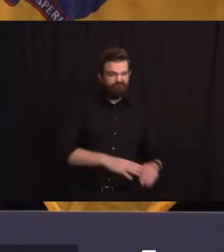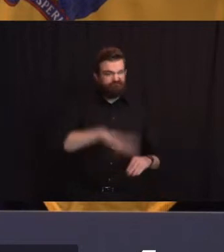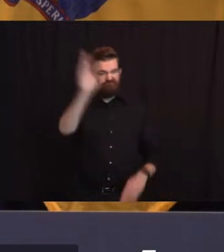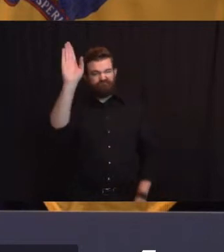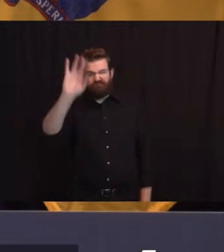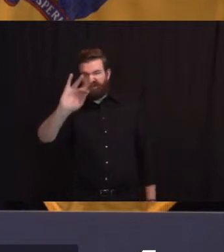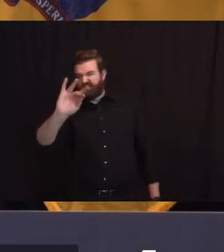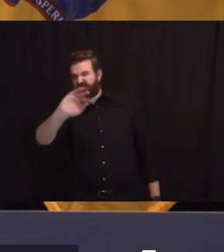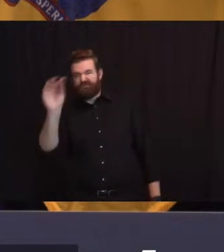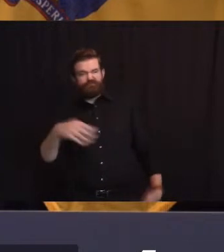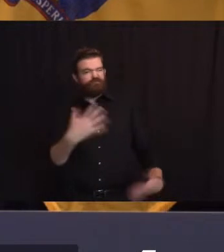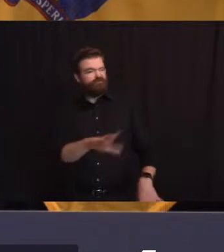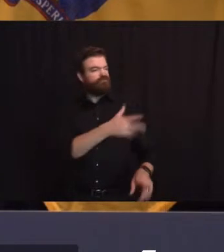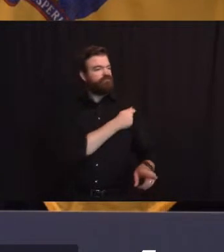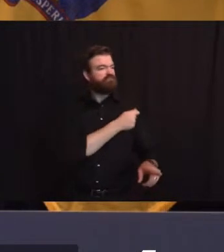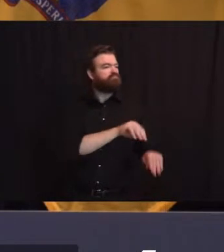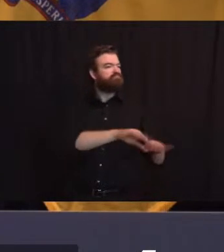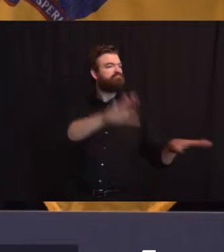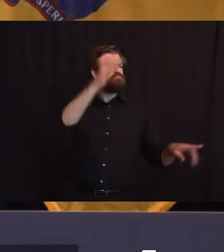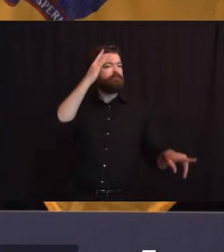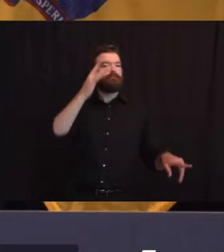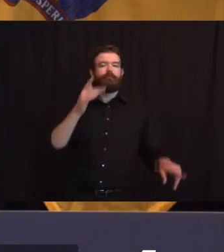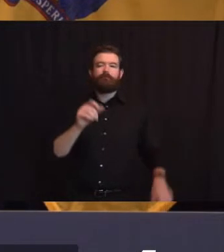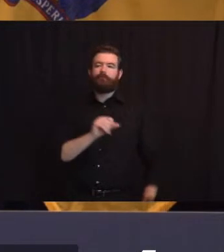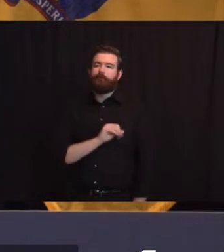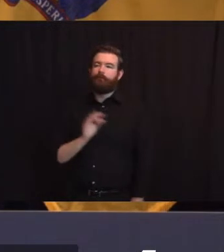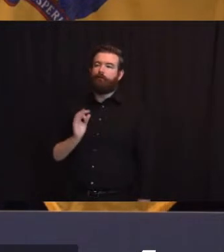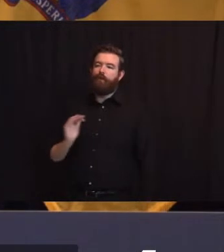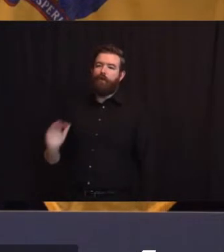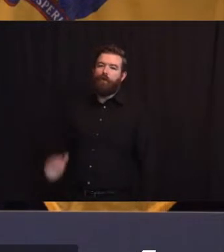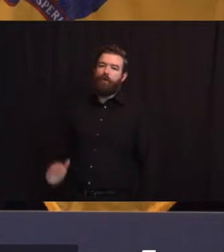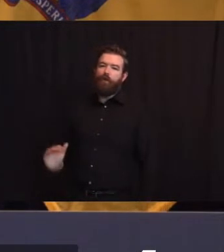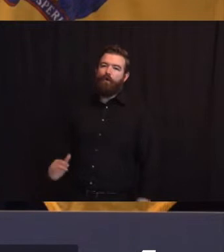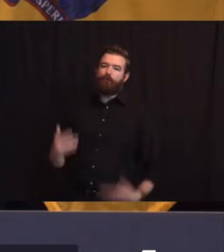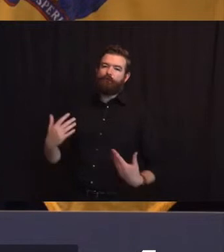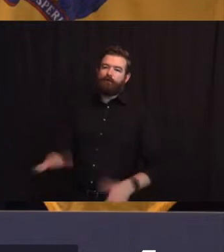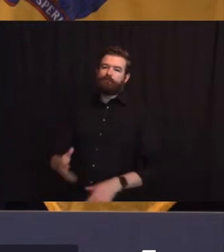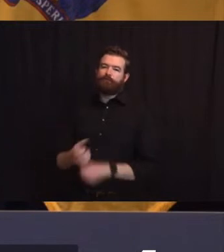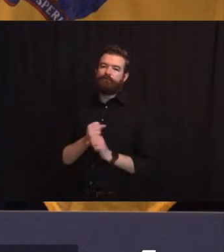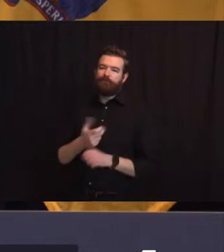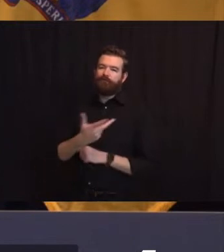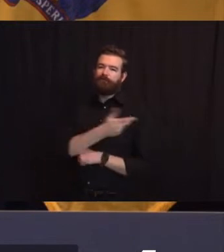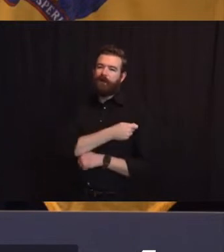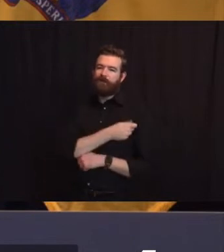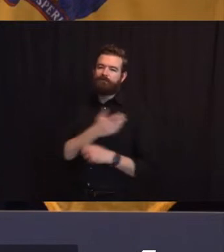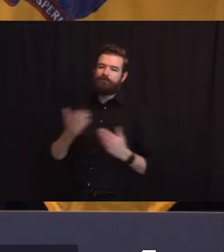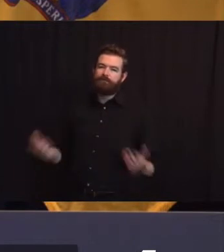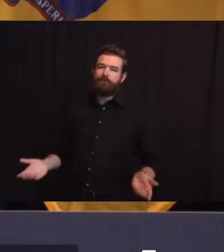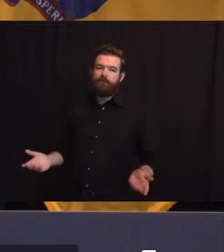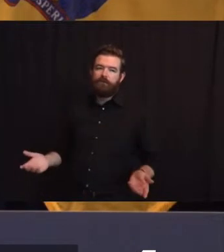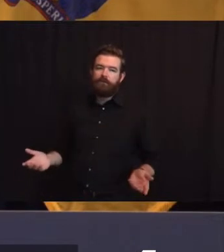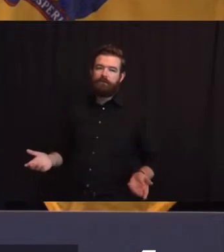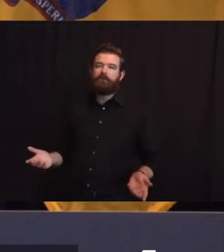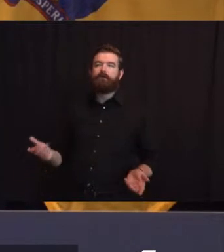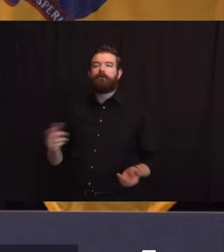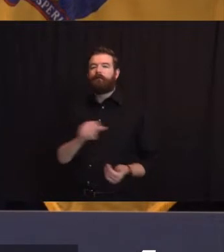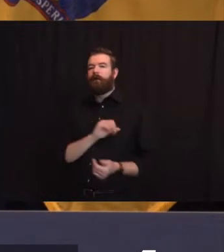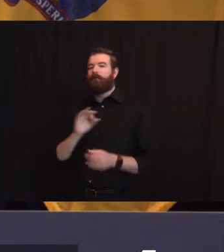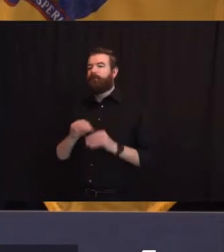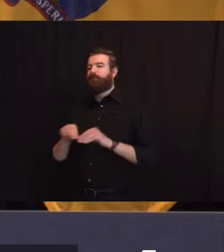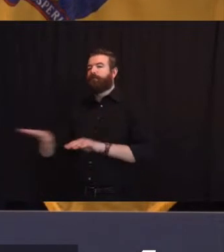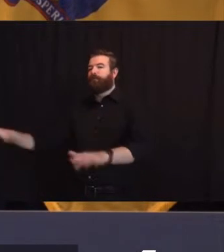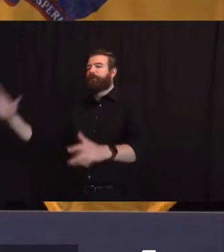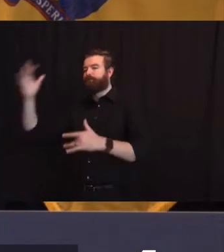but the staff number is still a work in progress. Is that fair to say? Yeah, so that's, if we think there's another underlying reason for that, we will come